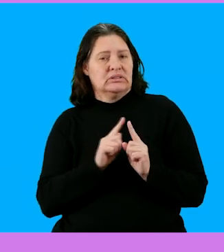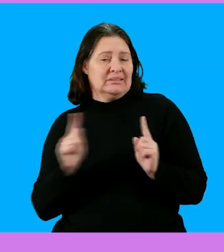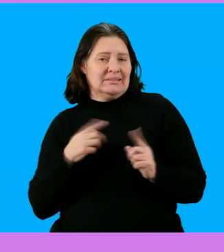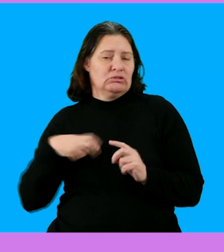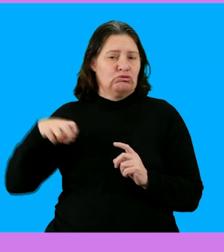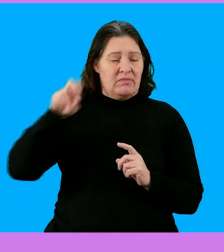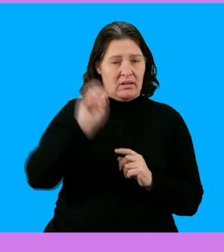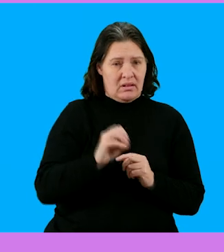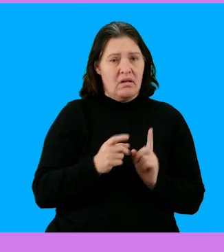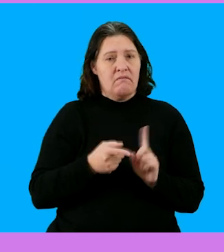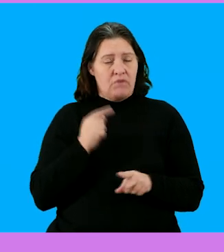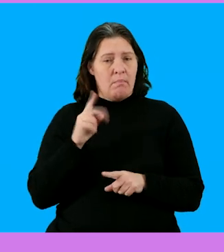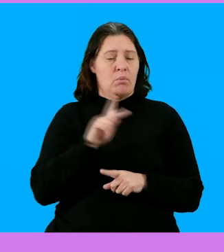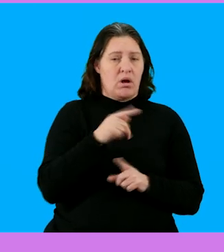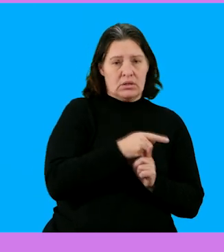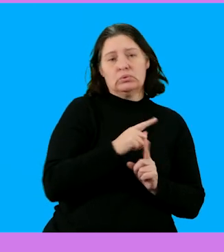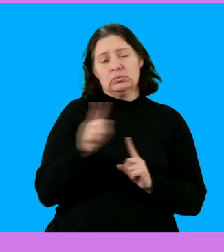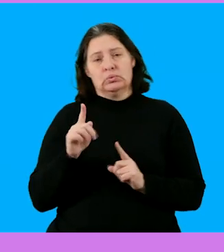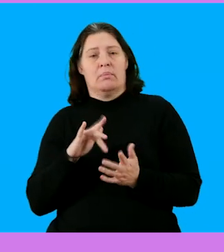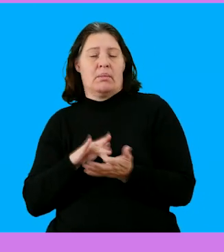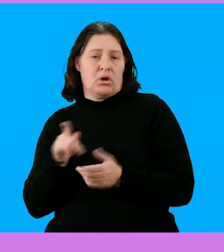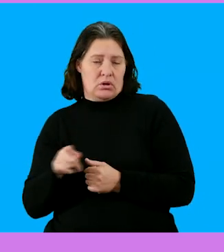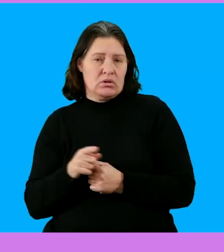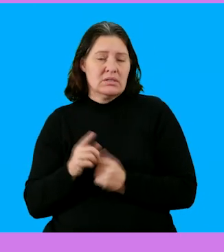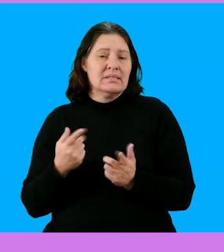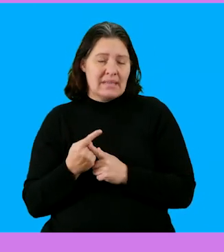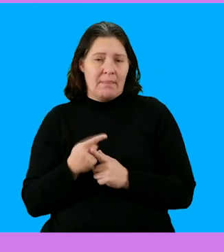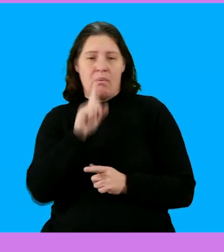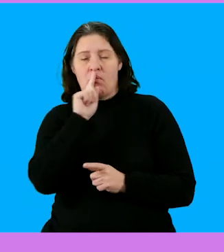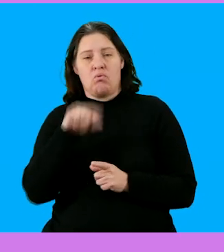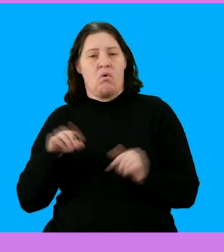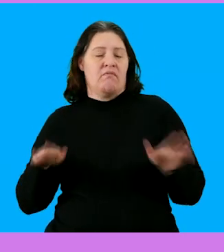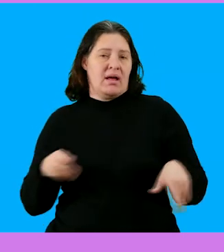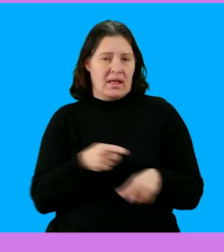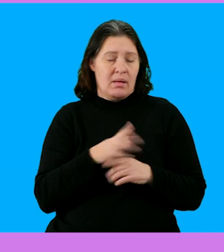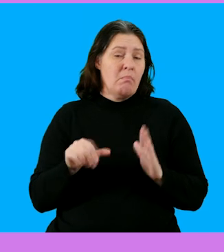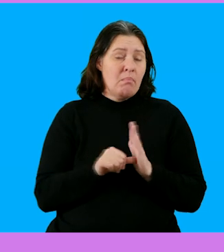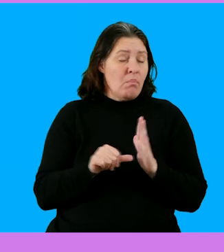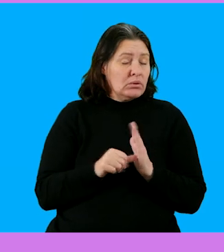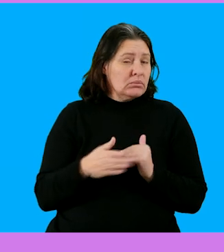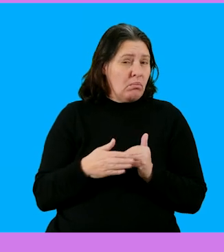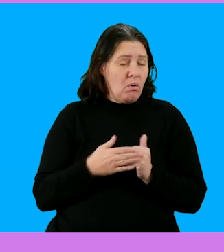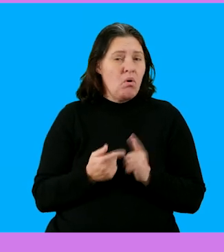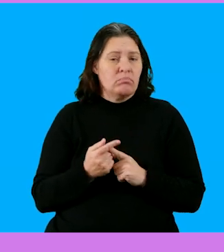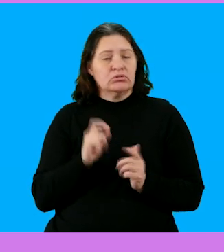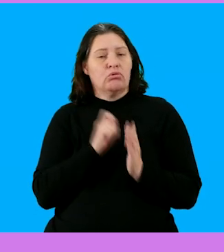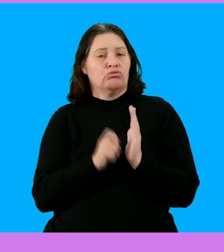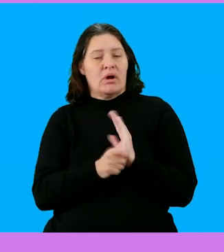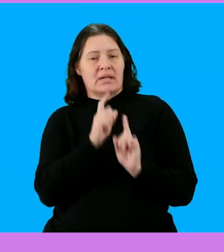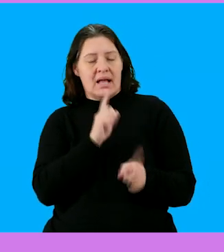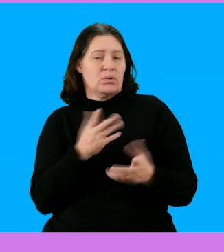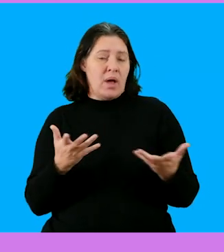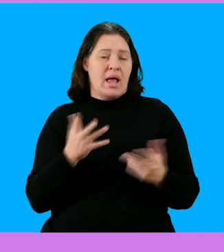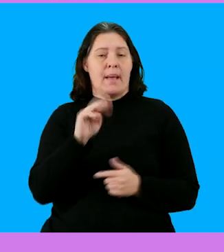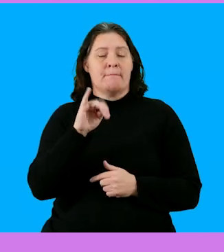have traveled from Polokwane to Middelburg as the crow flies. What else is important? We must write our answer in